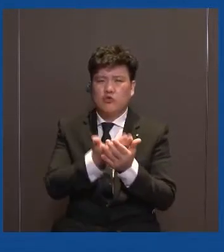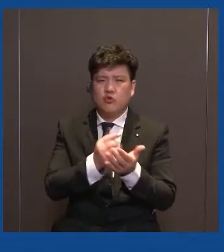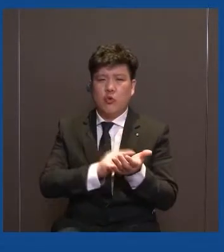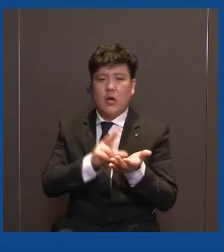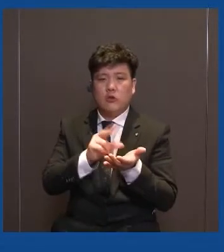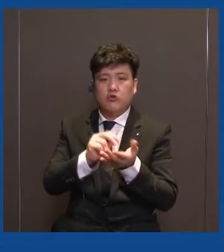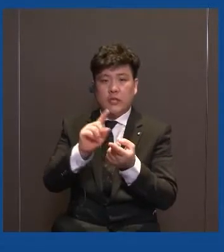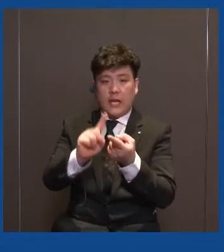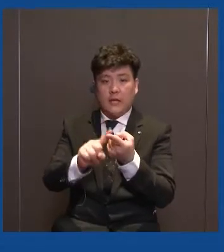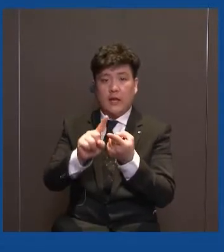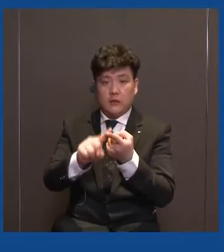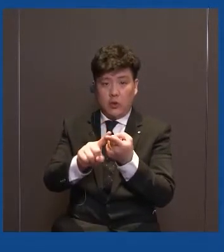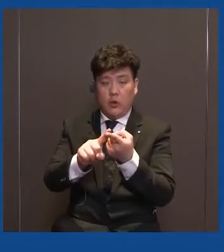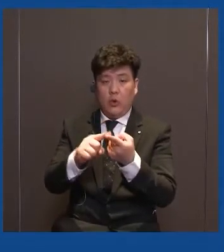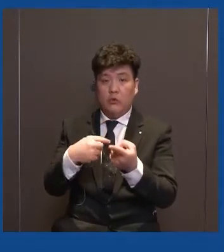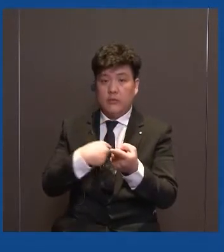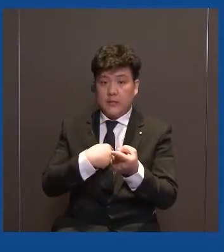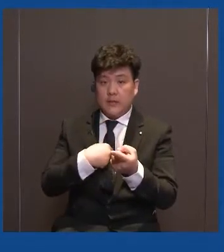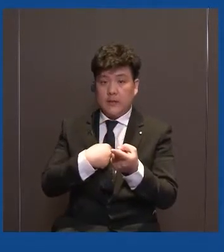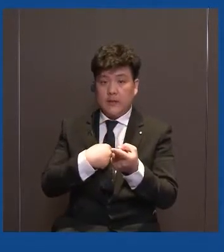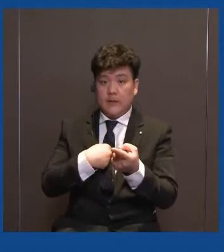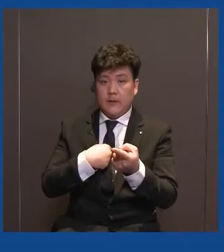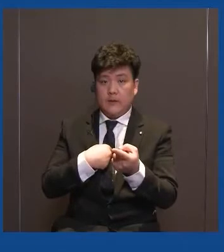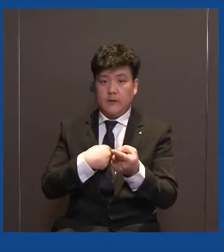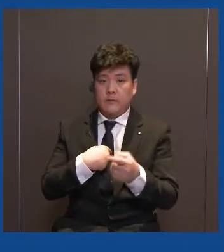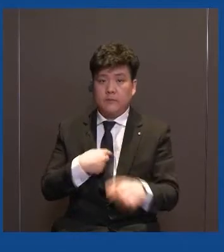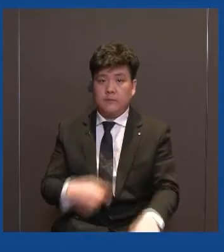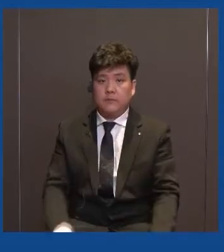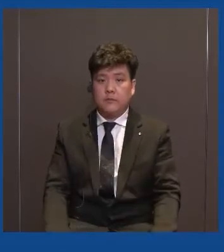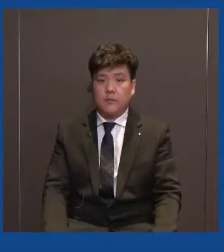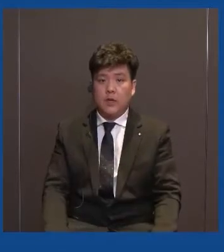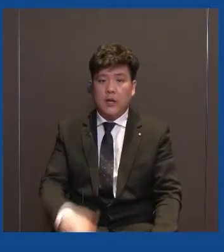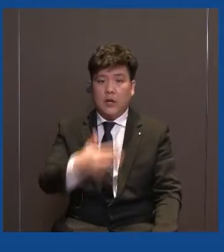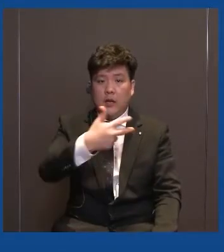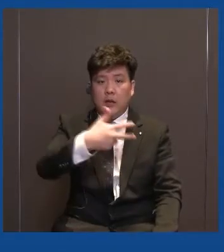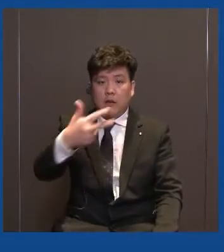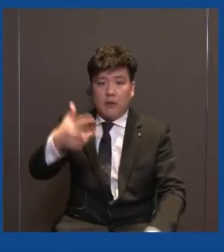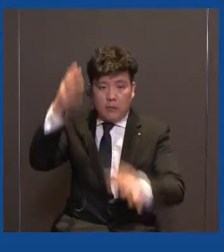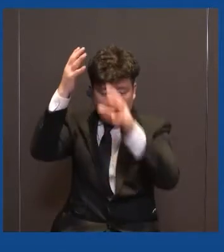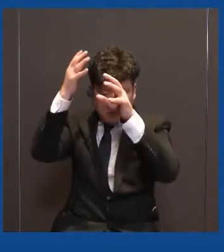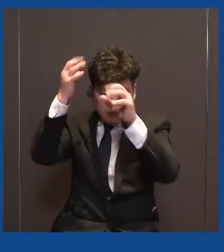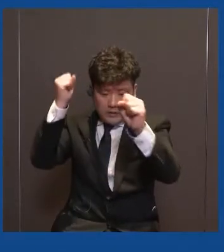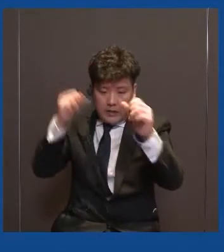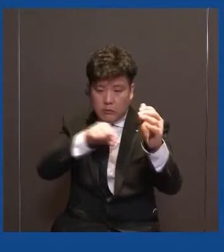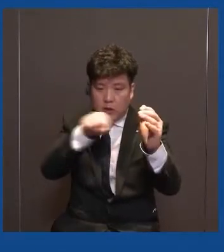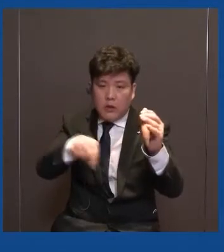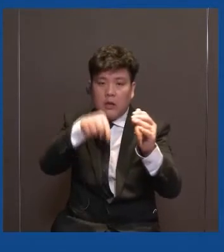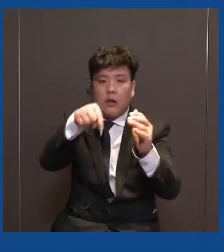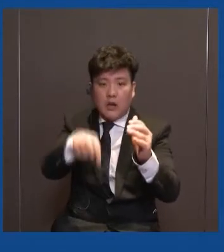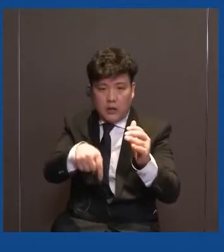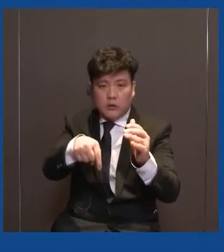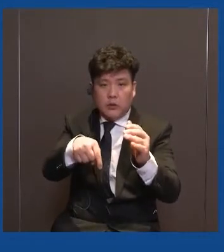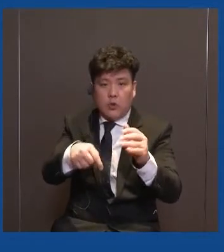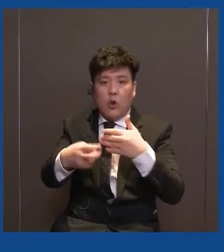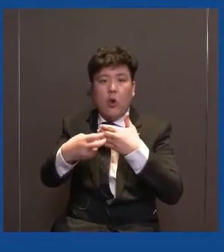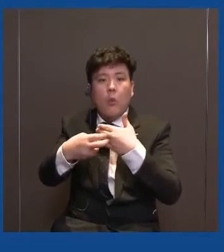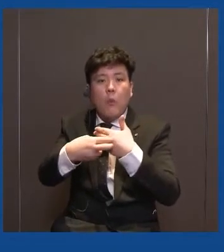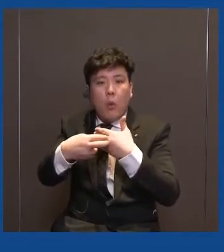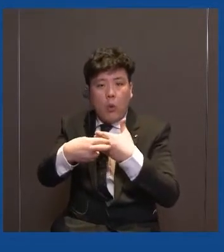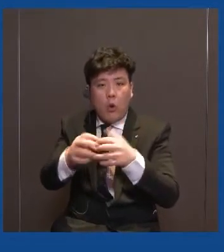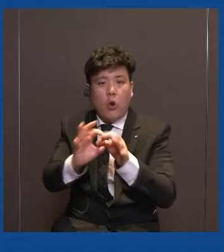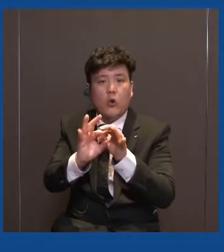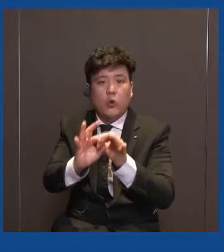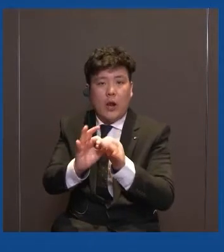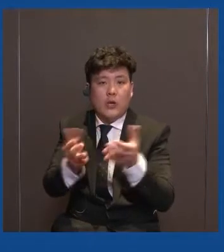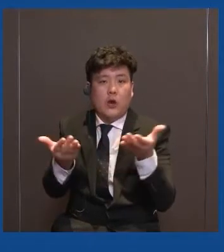of Denmark in Korea on the government-to-government collaboration that our countries have in the health sector. And I've